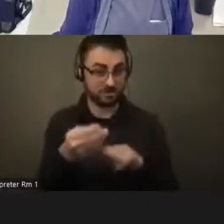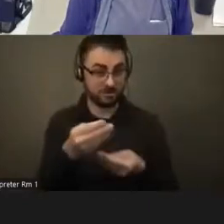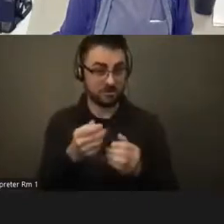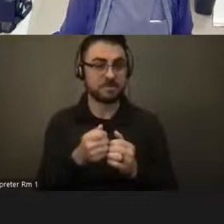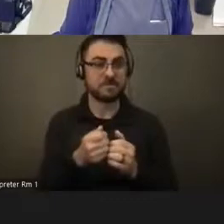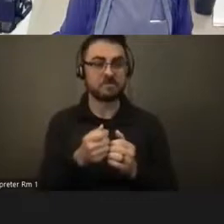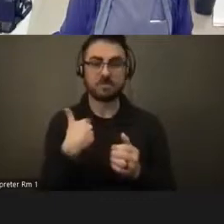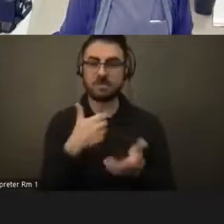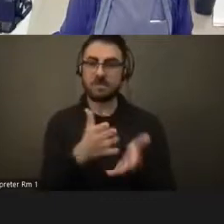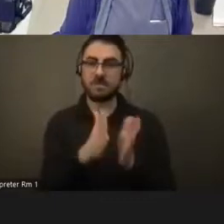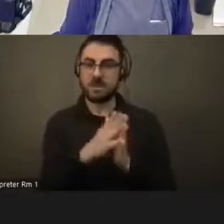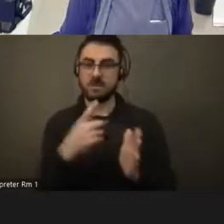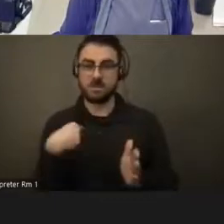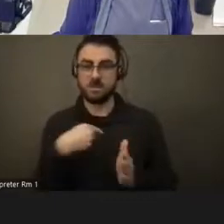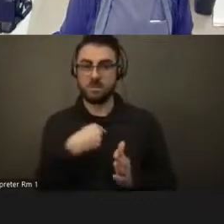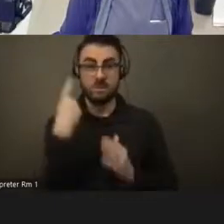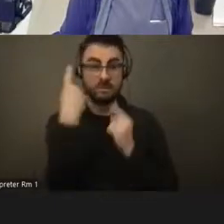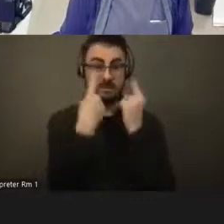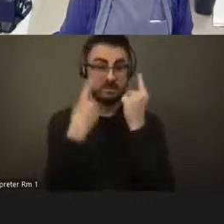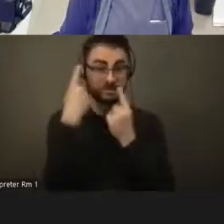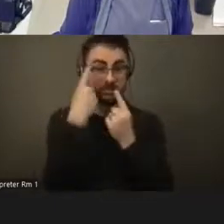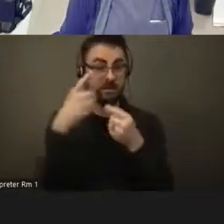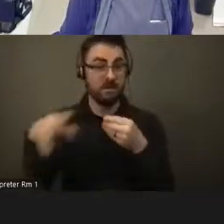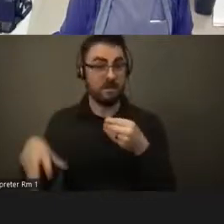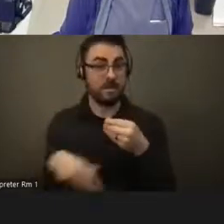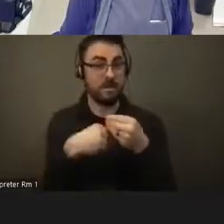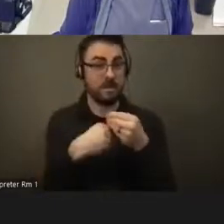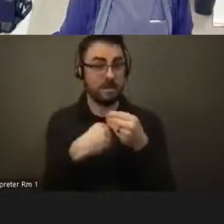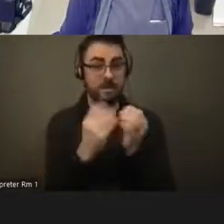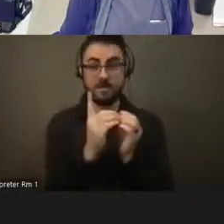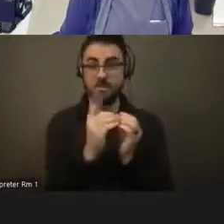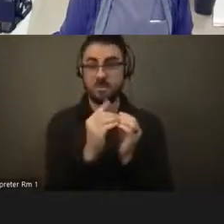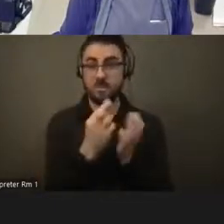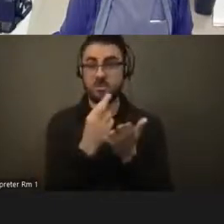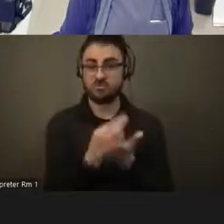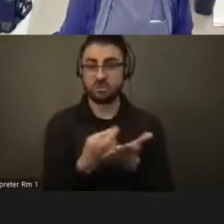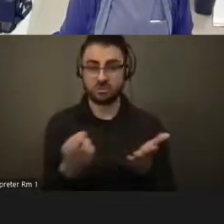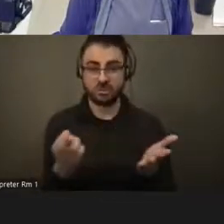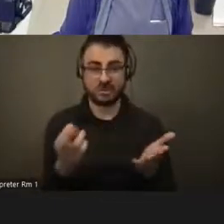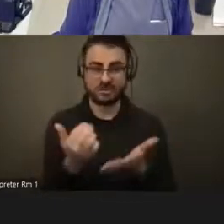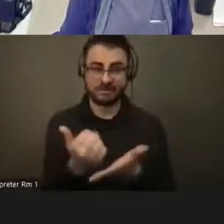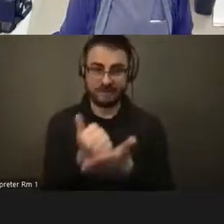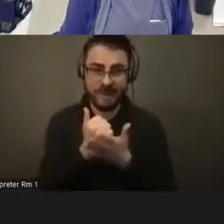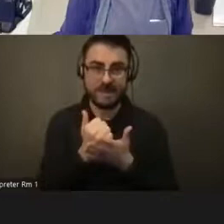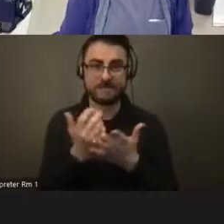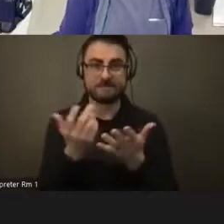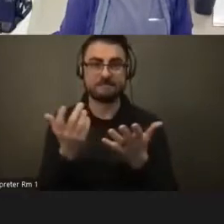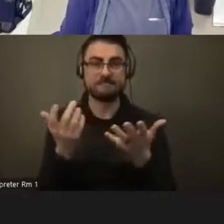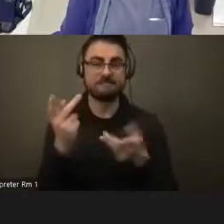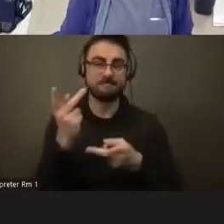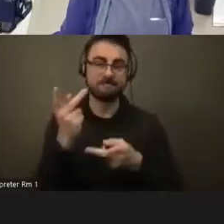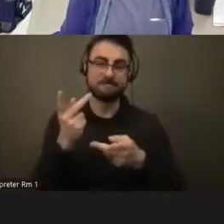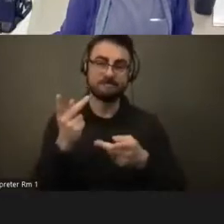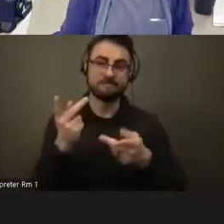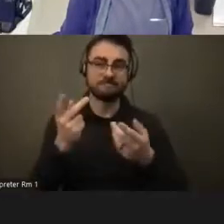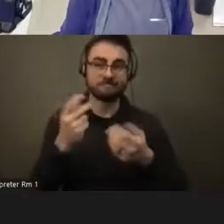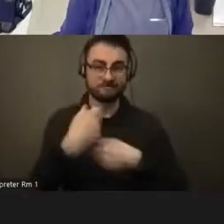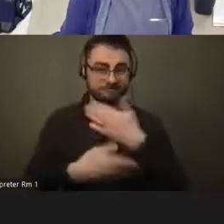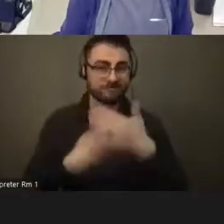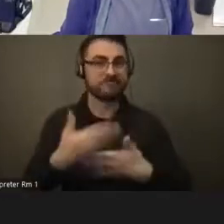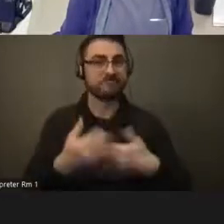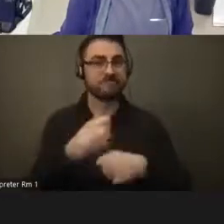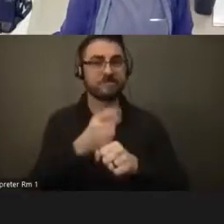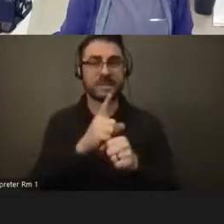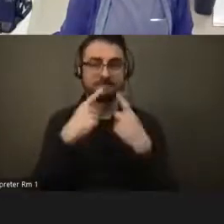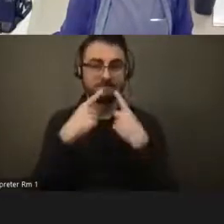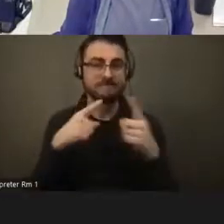bringing on at least one additional resource to help pull this together and better engage with our community,